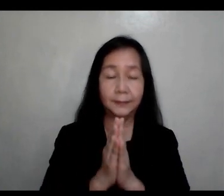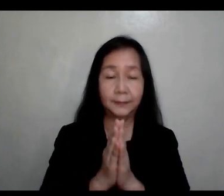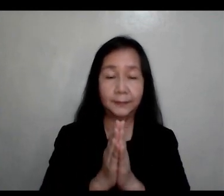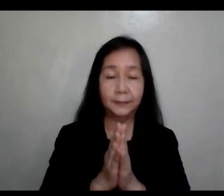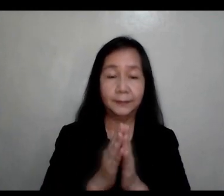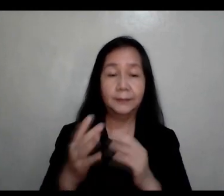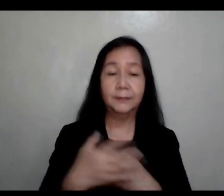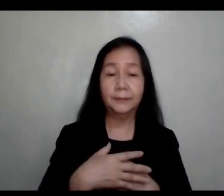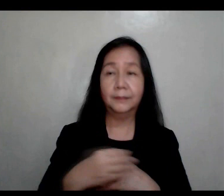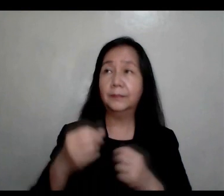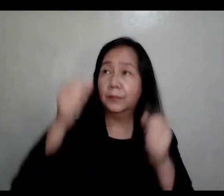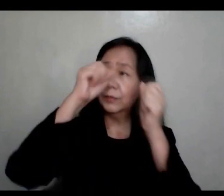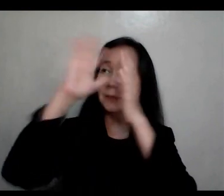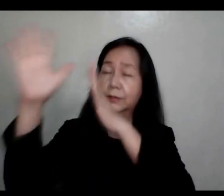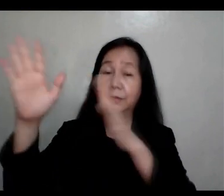We pray.